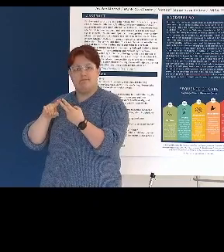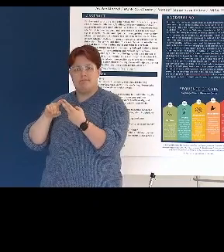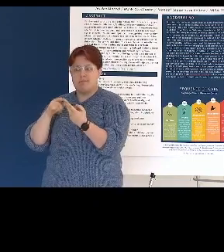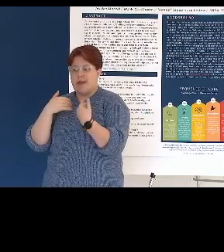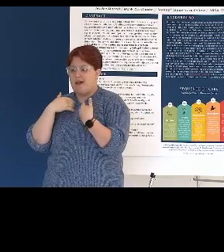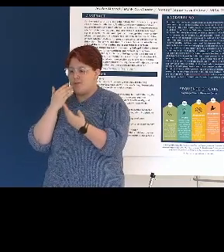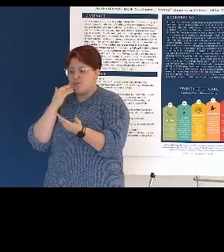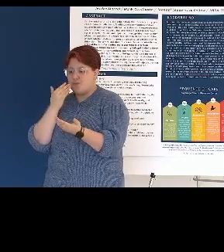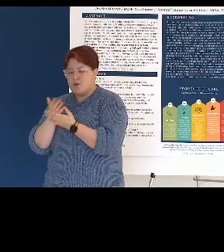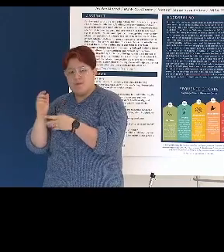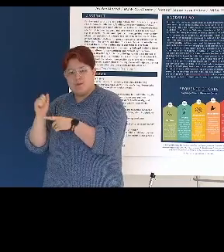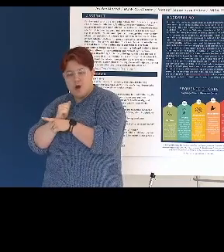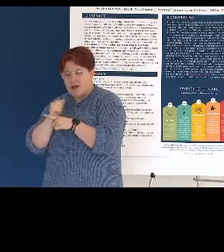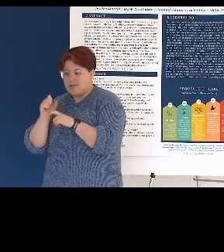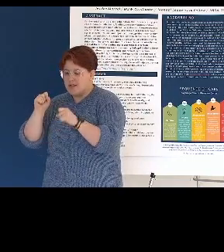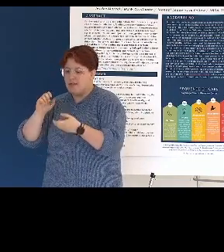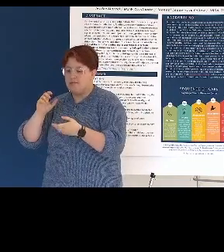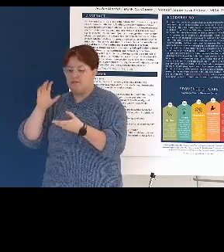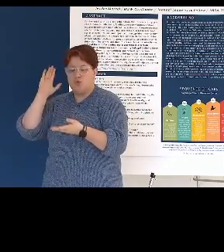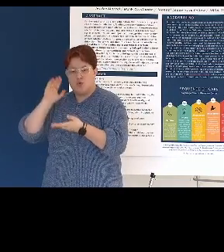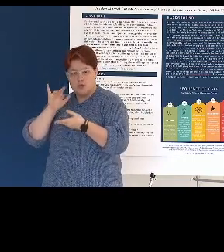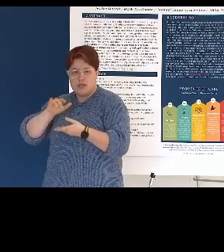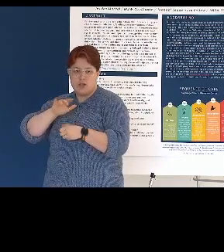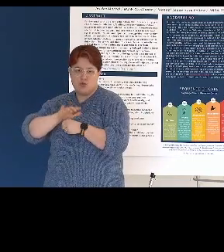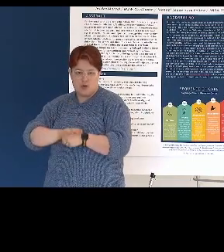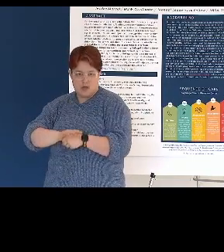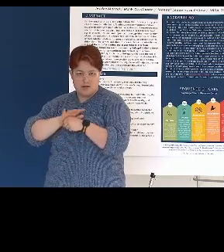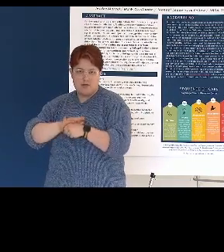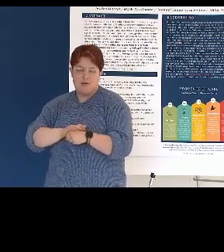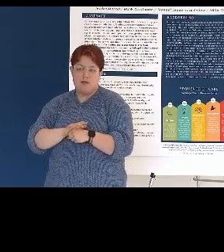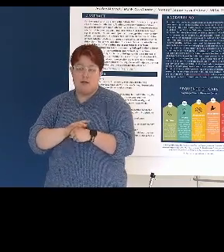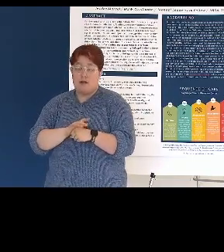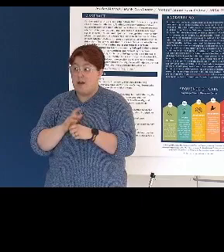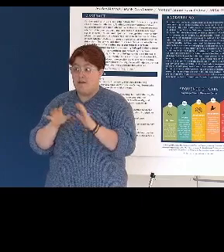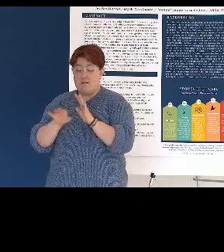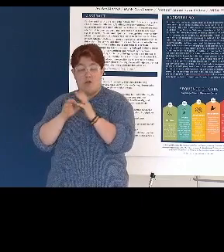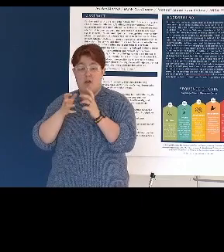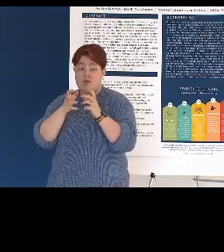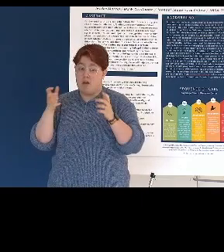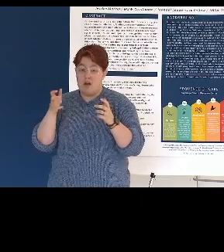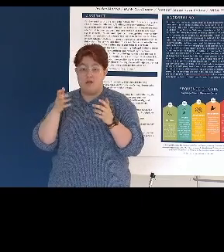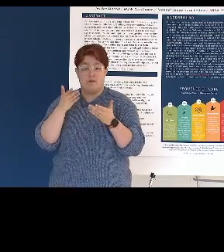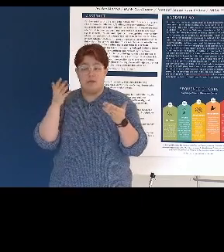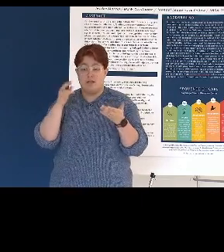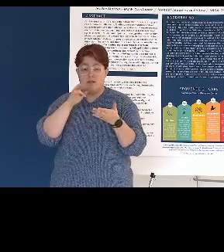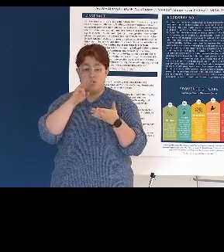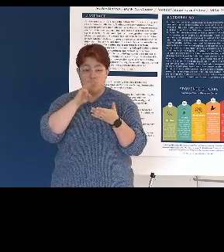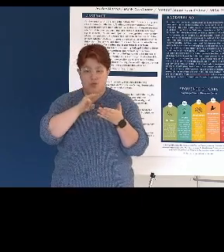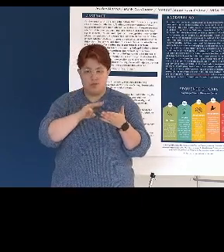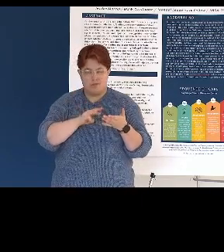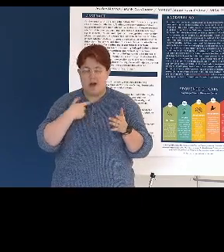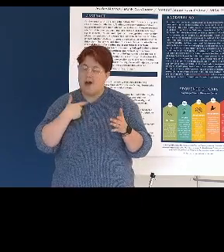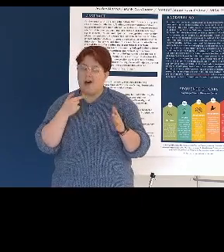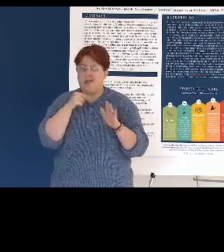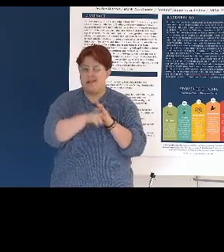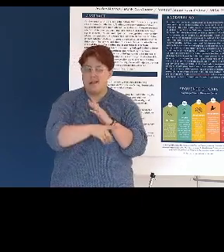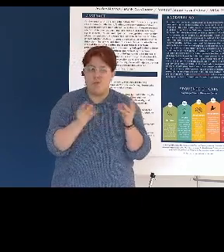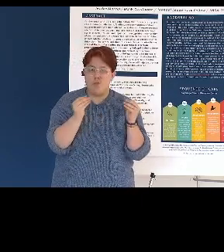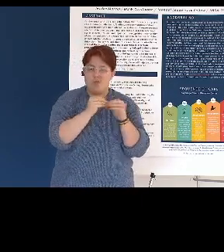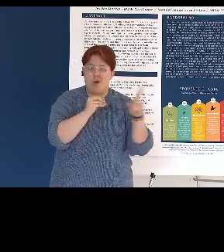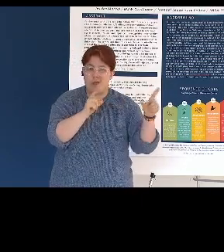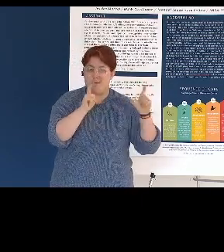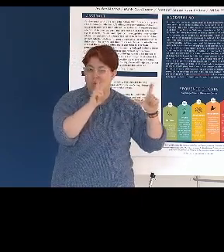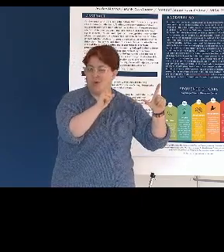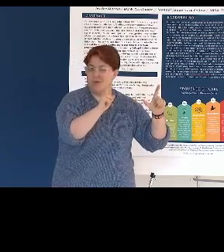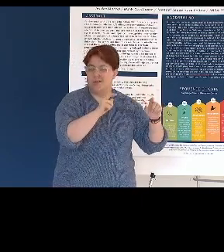feel in our field placements. I found a lot of great research for this that I'll dig into more when you come to my poster, but I